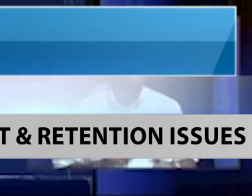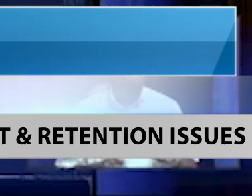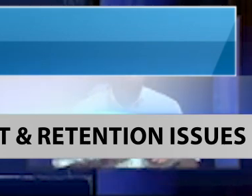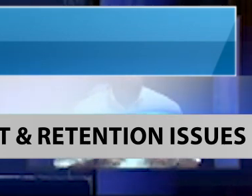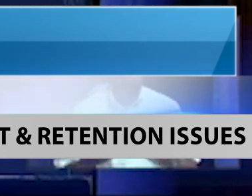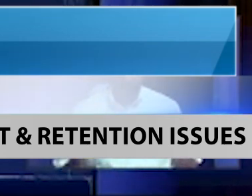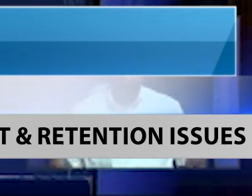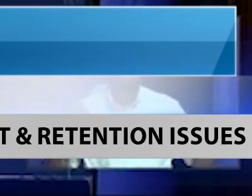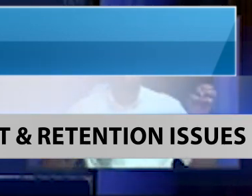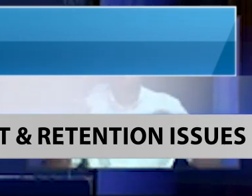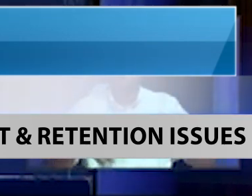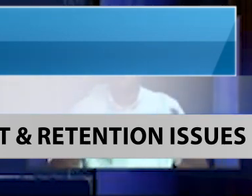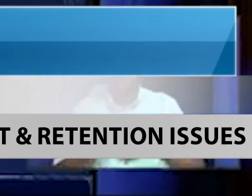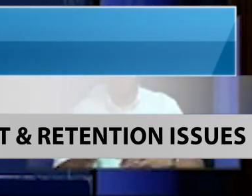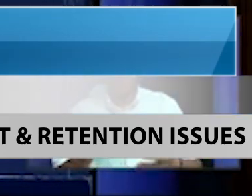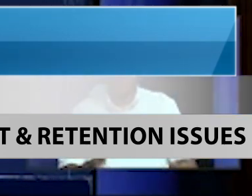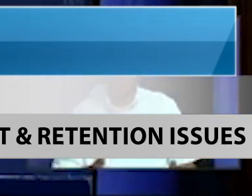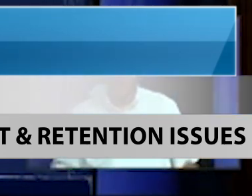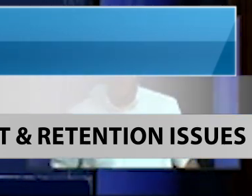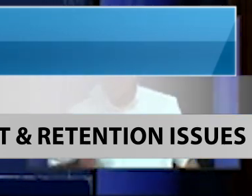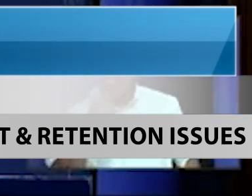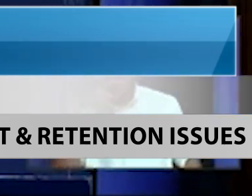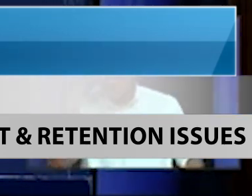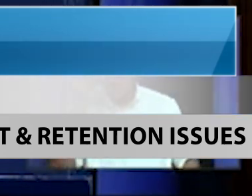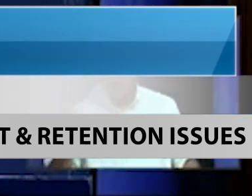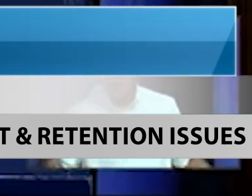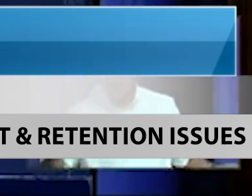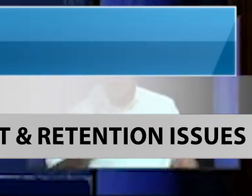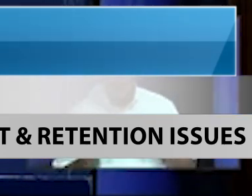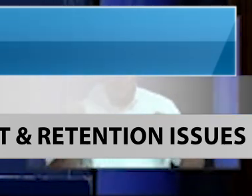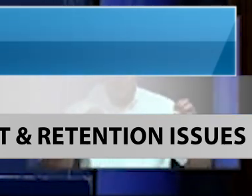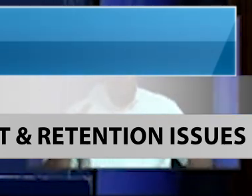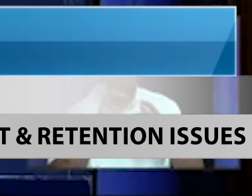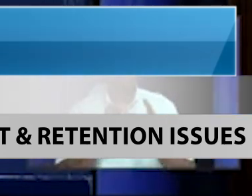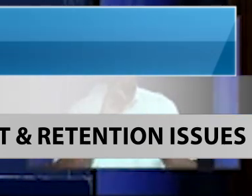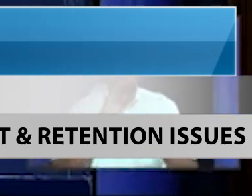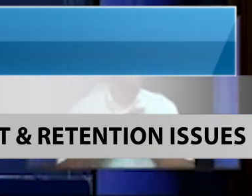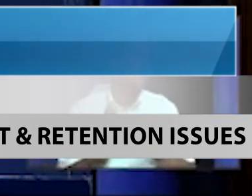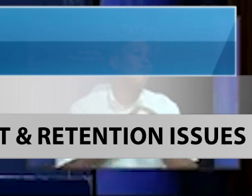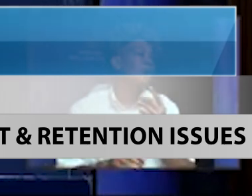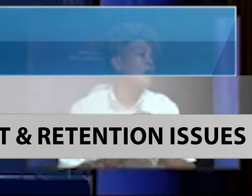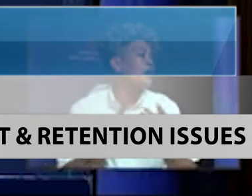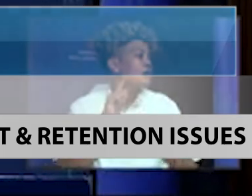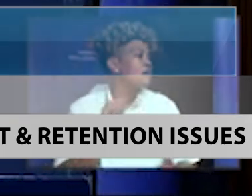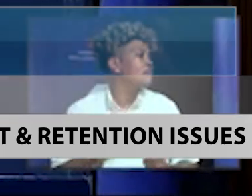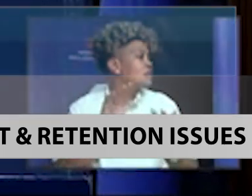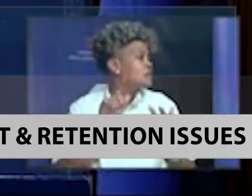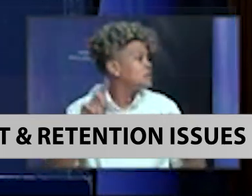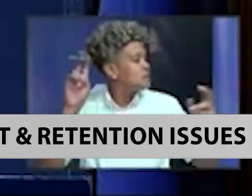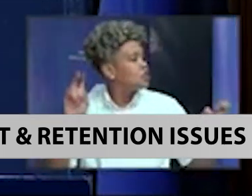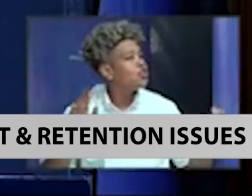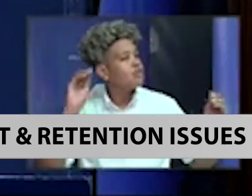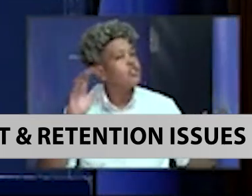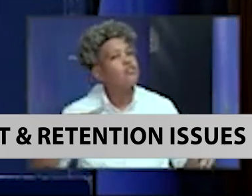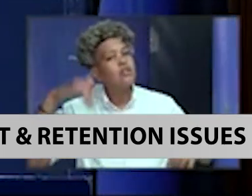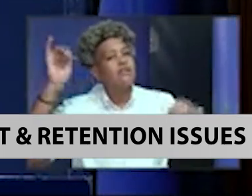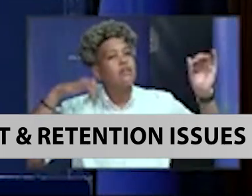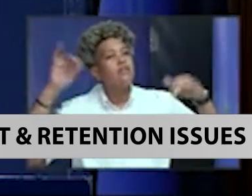solutions that we've employed coming out of COVID and facing the issue